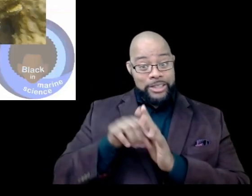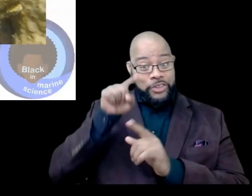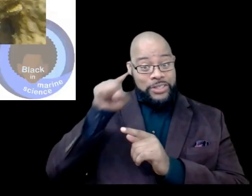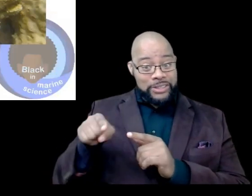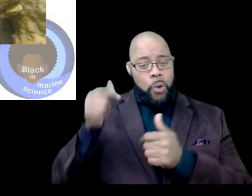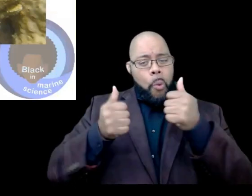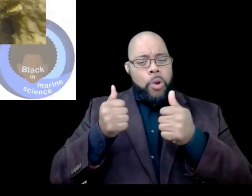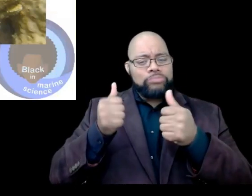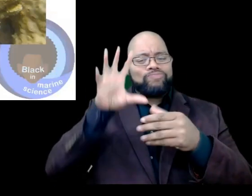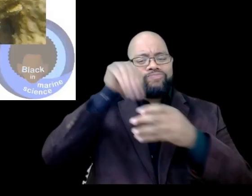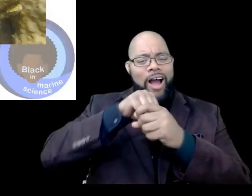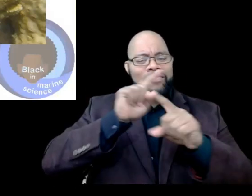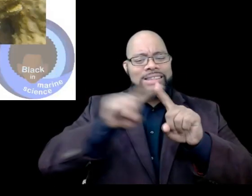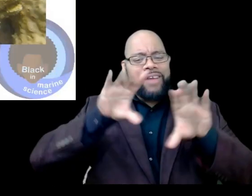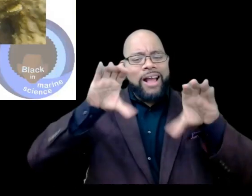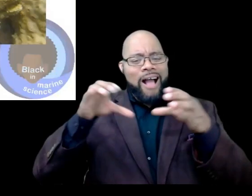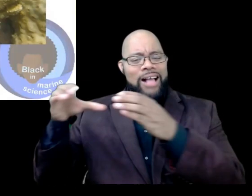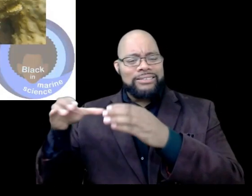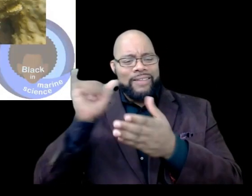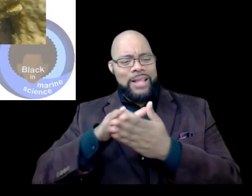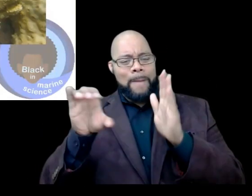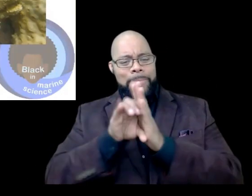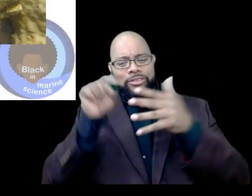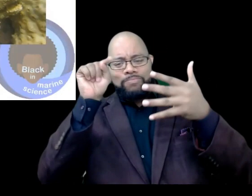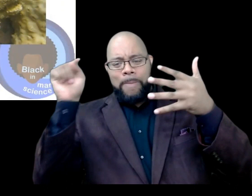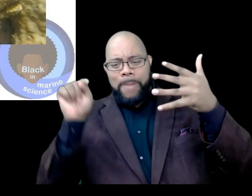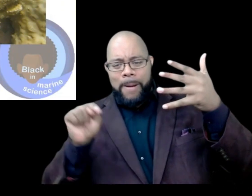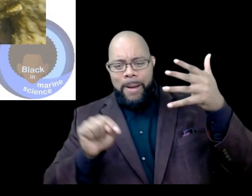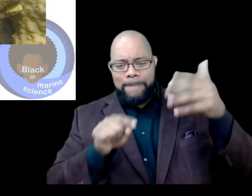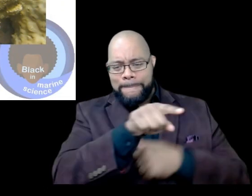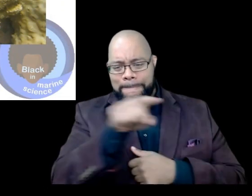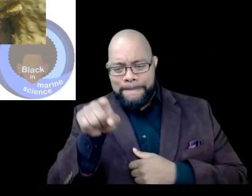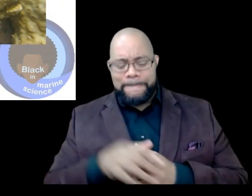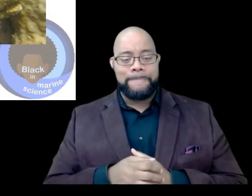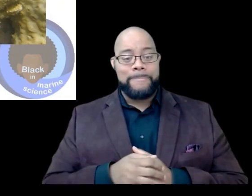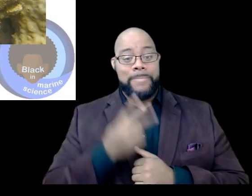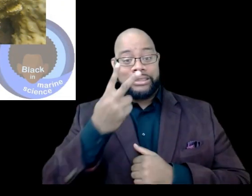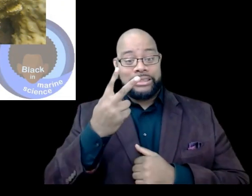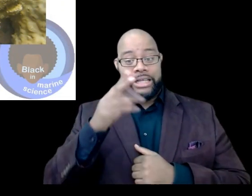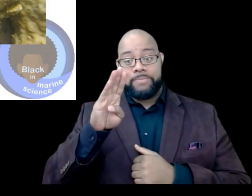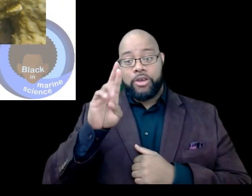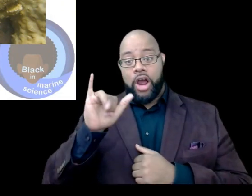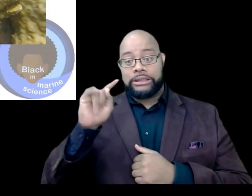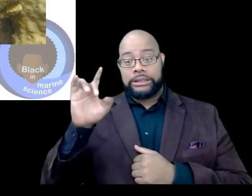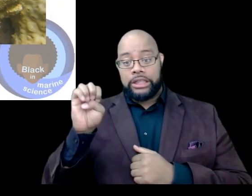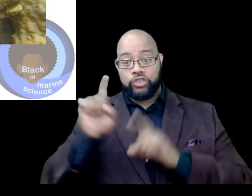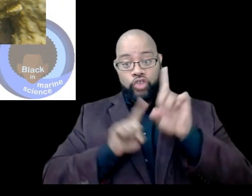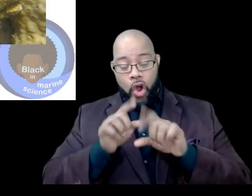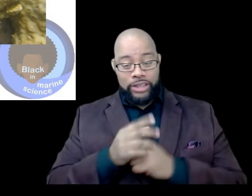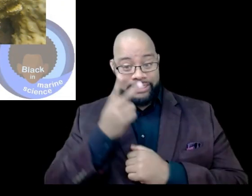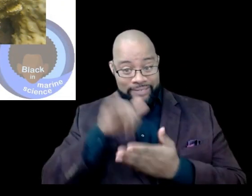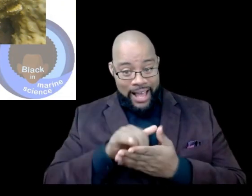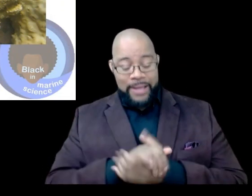Can you tell me which classes do these echinoderms belong to? Do you see the brittle